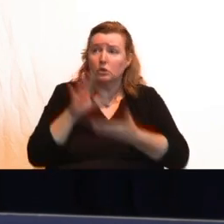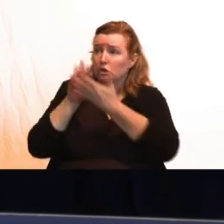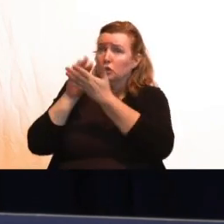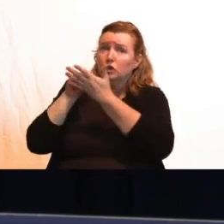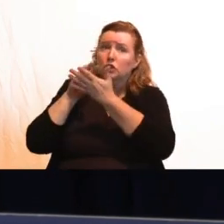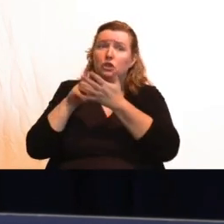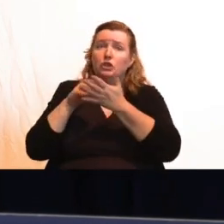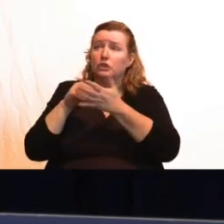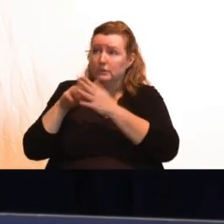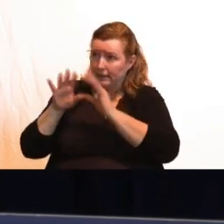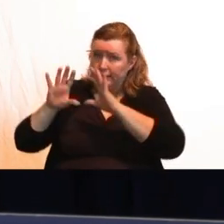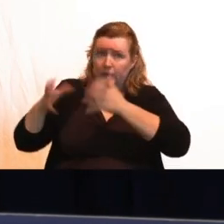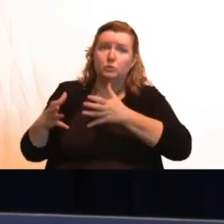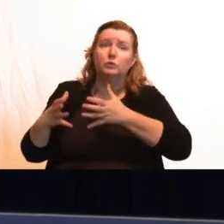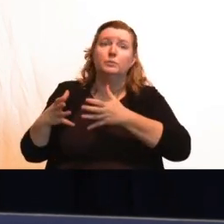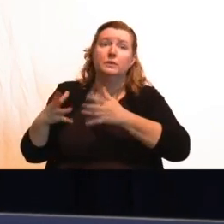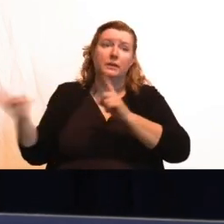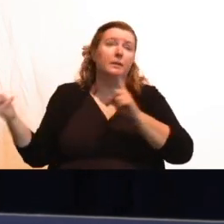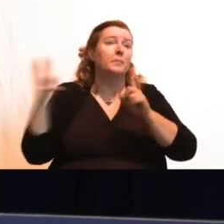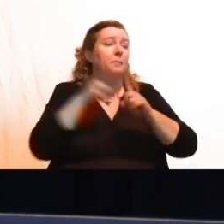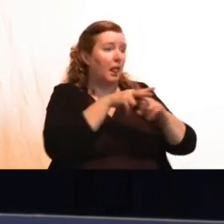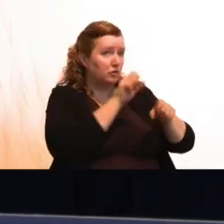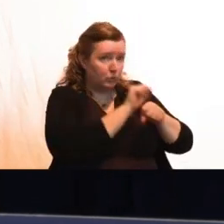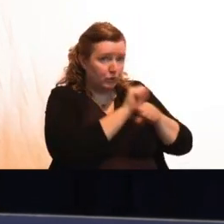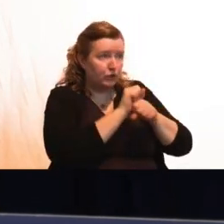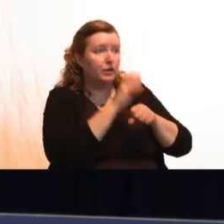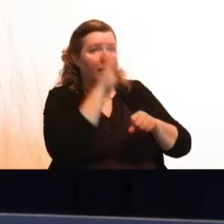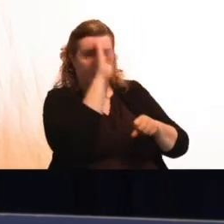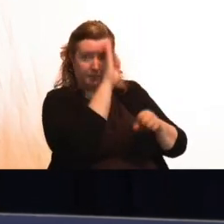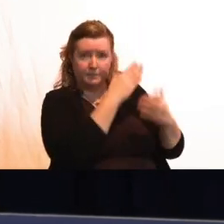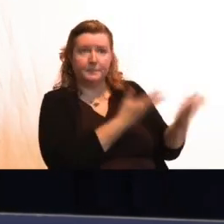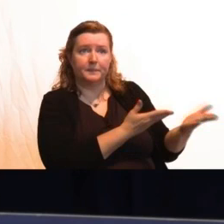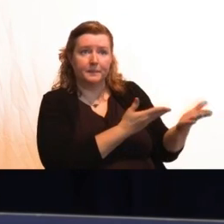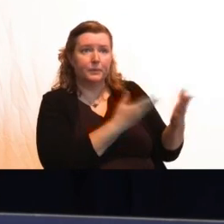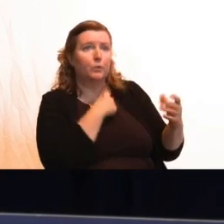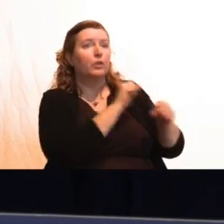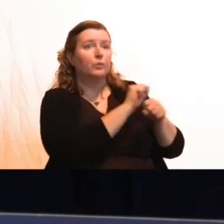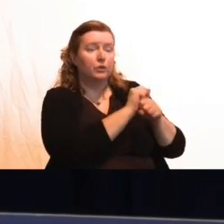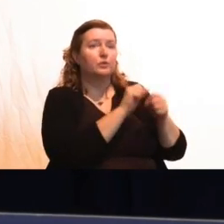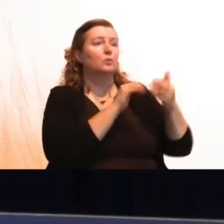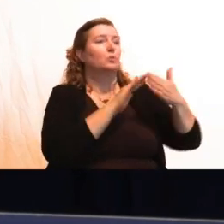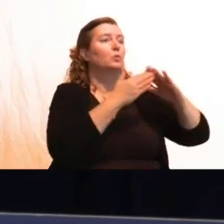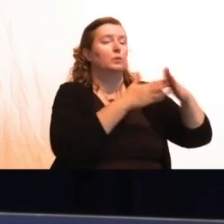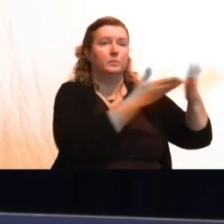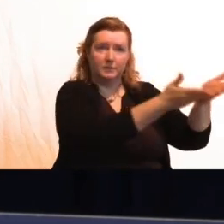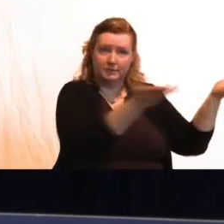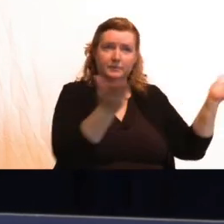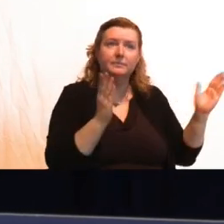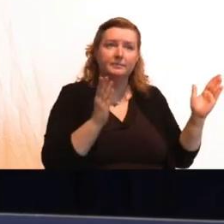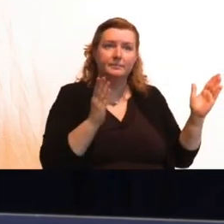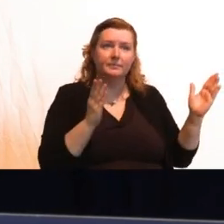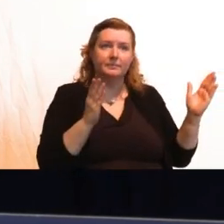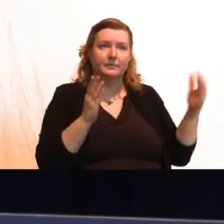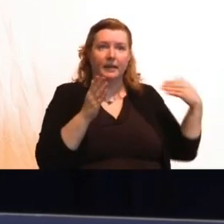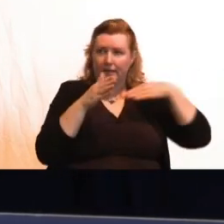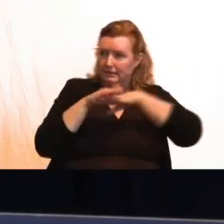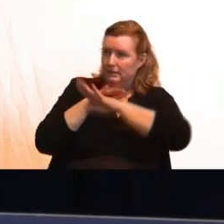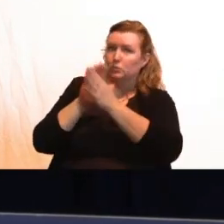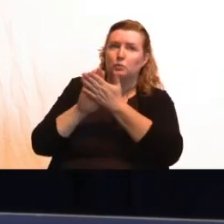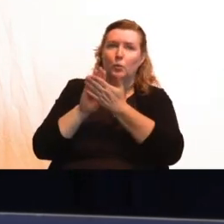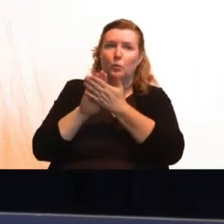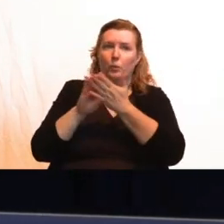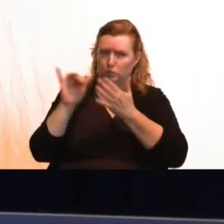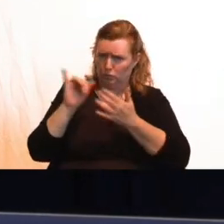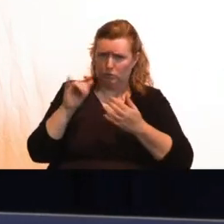into our schools. So to more than 200,000 nurses in our state, I thank you. On behalf of all the people